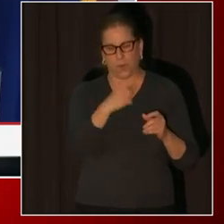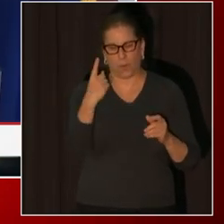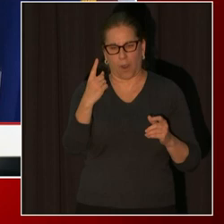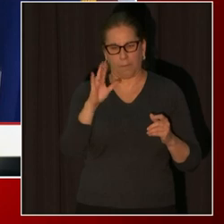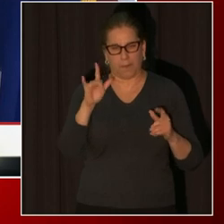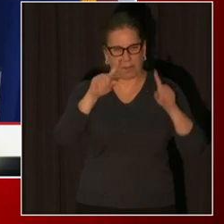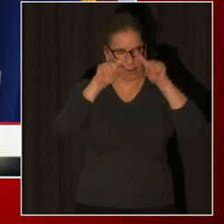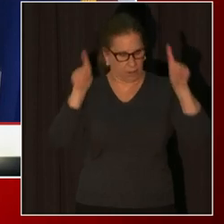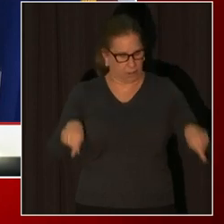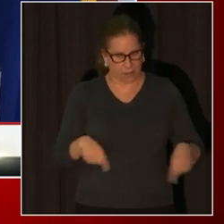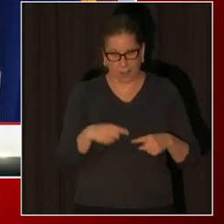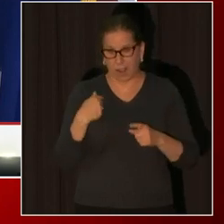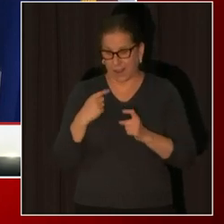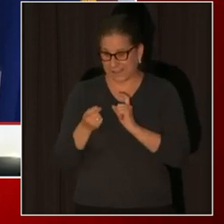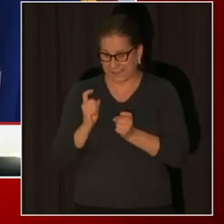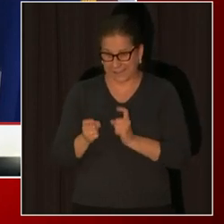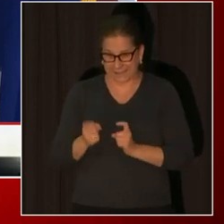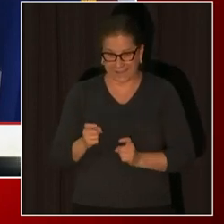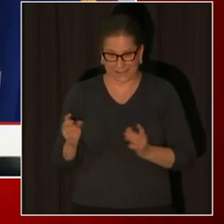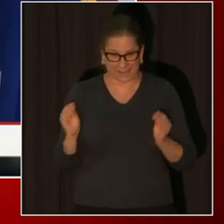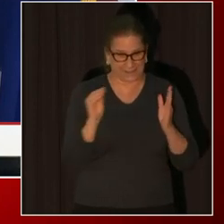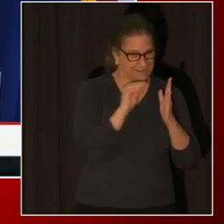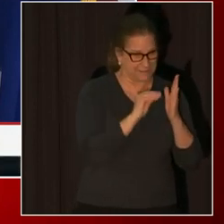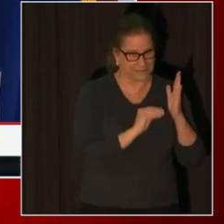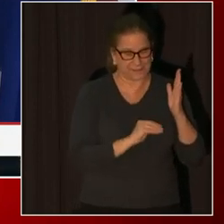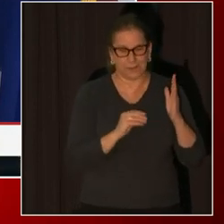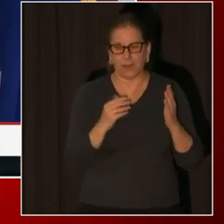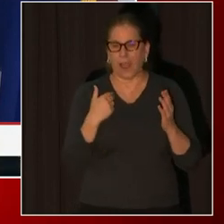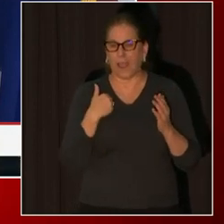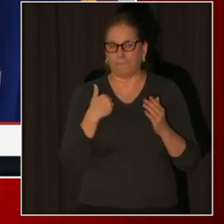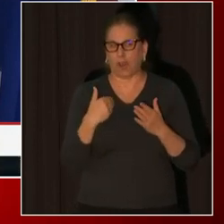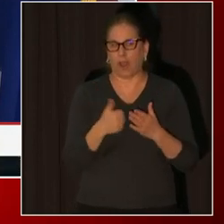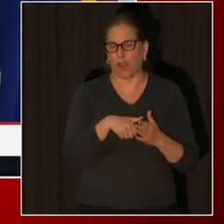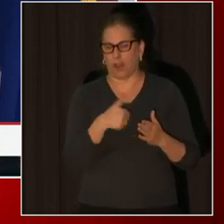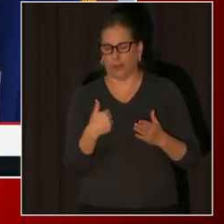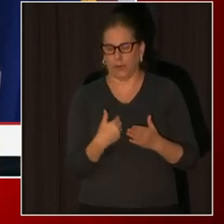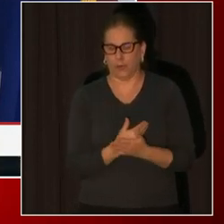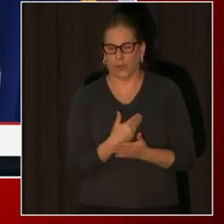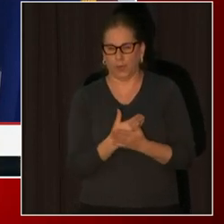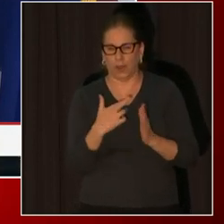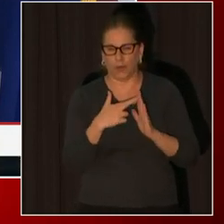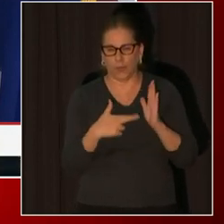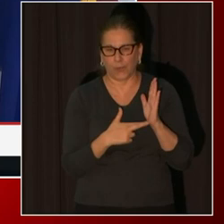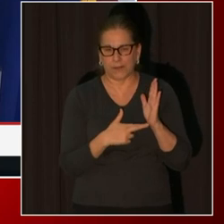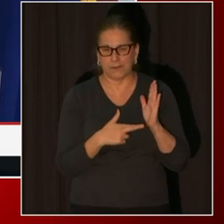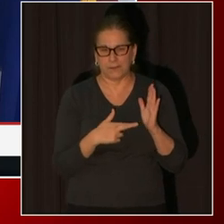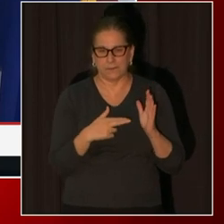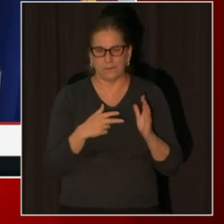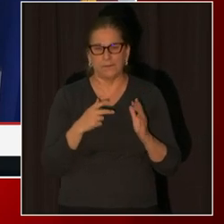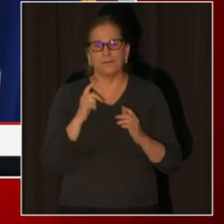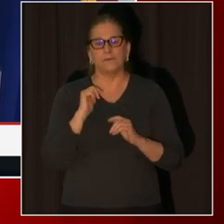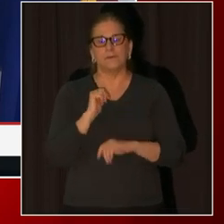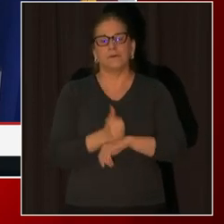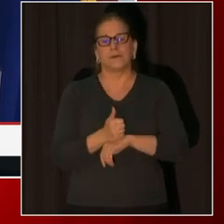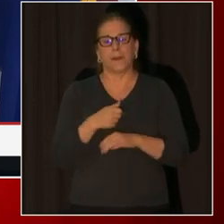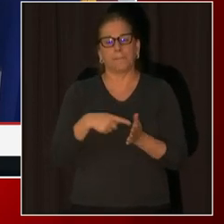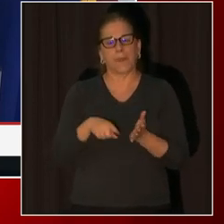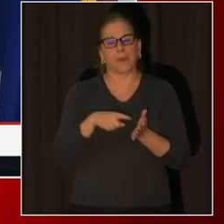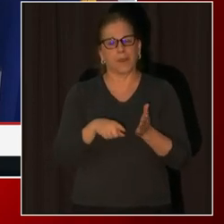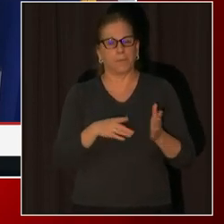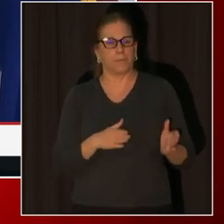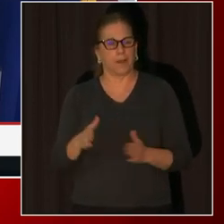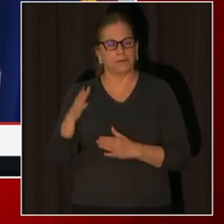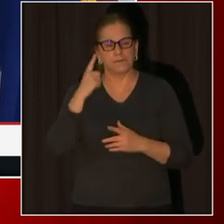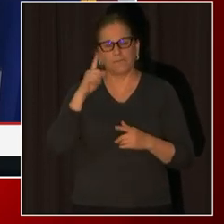as requiring payment plans for utility customers who've been impacted by the economic situation